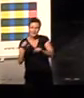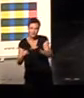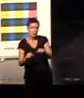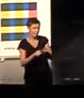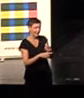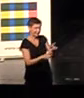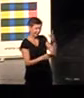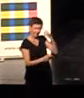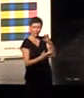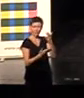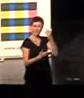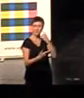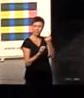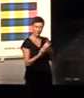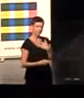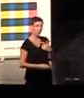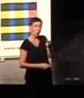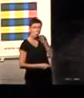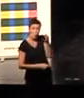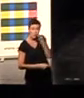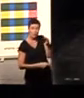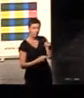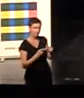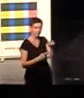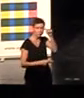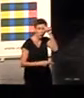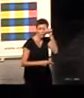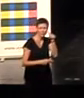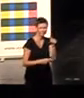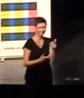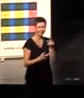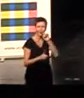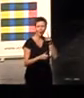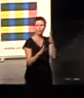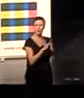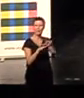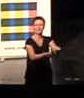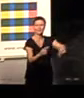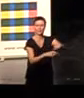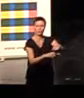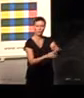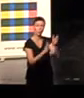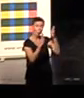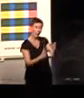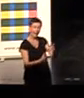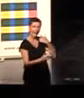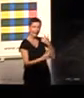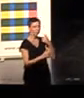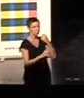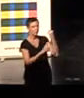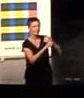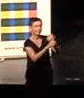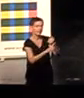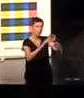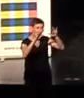wordt er iets of knowledge can not be private iced hoe heft doet lounge and fight global